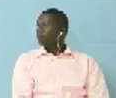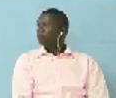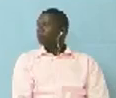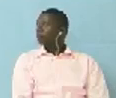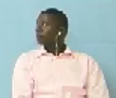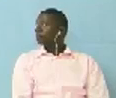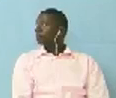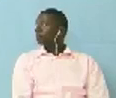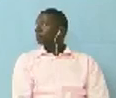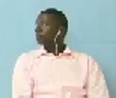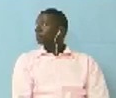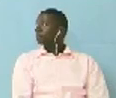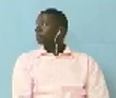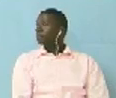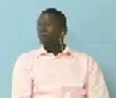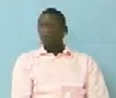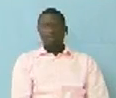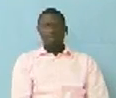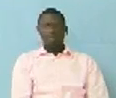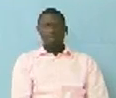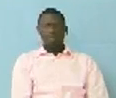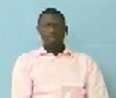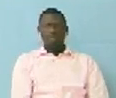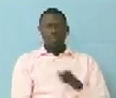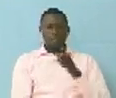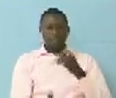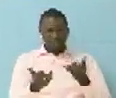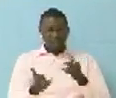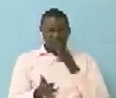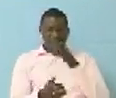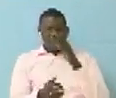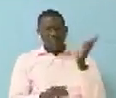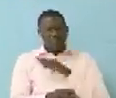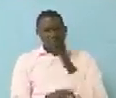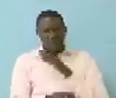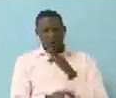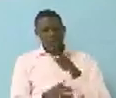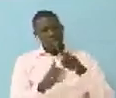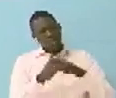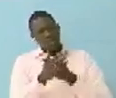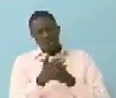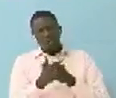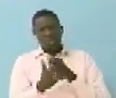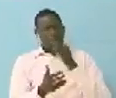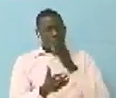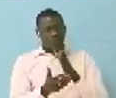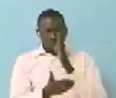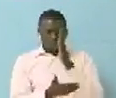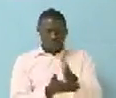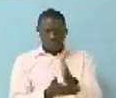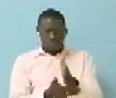So far, is he lying? Or he is truthful?